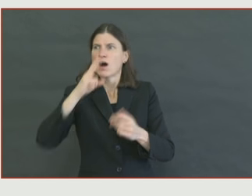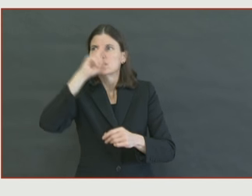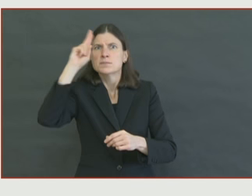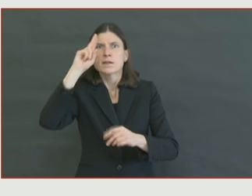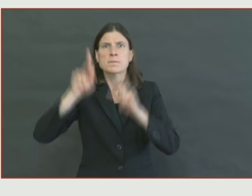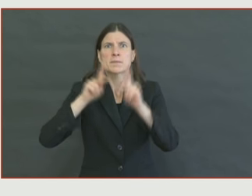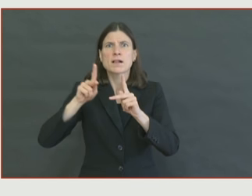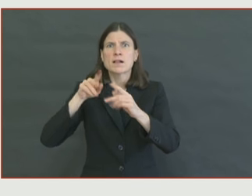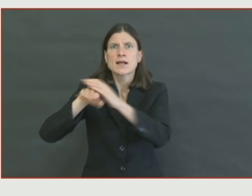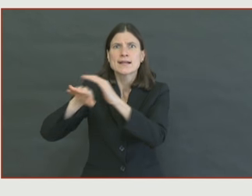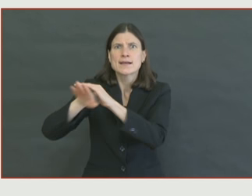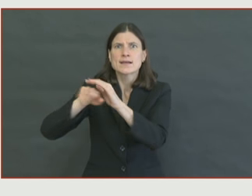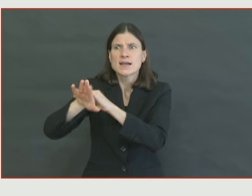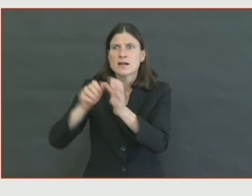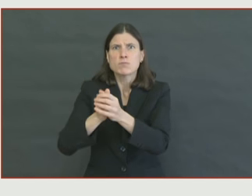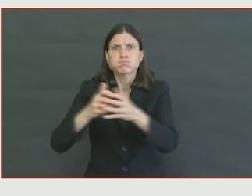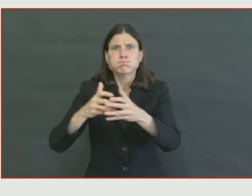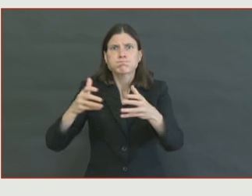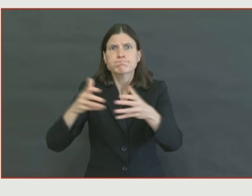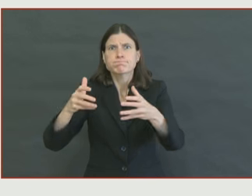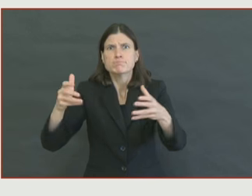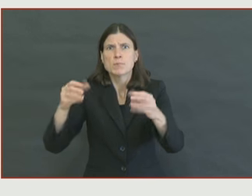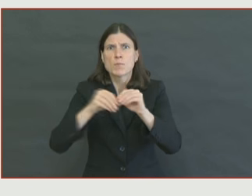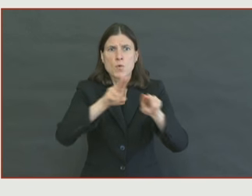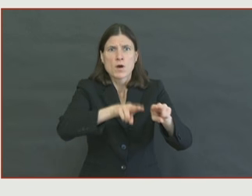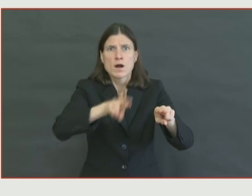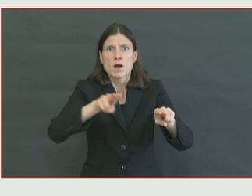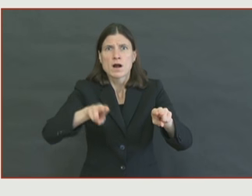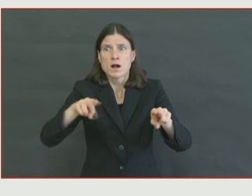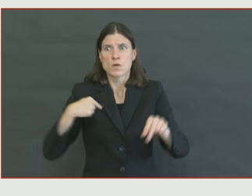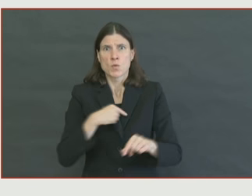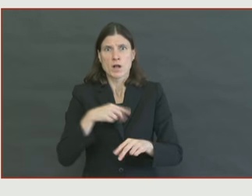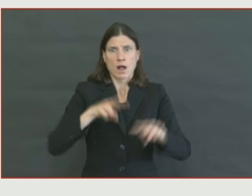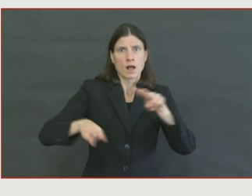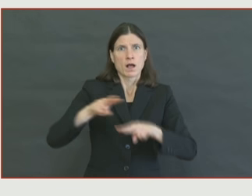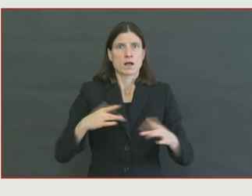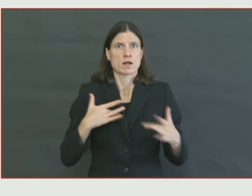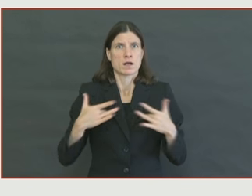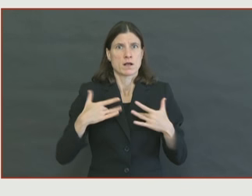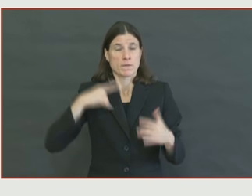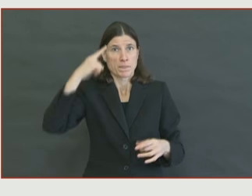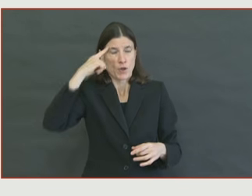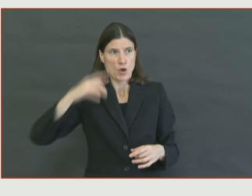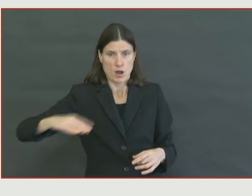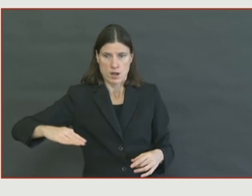days. That was a scary time because if you